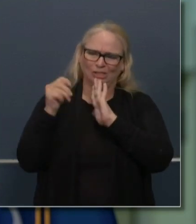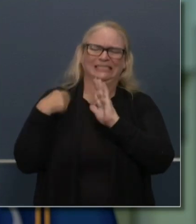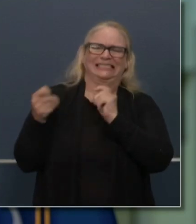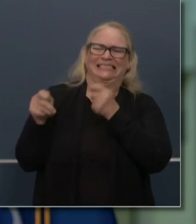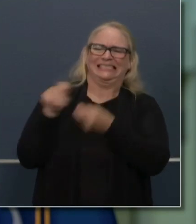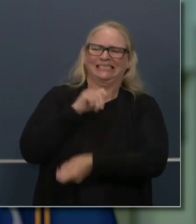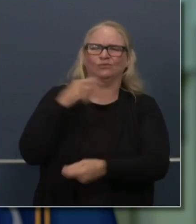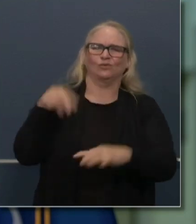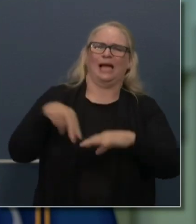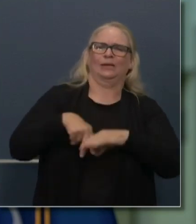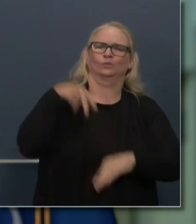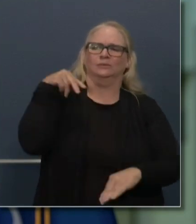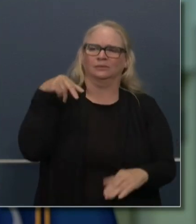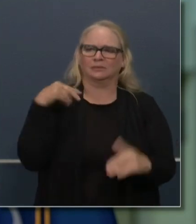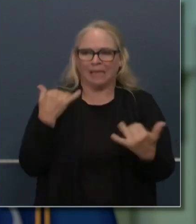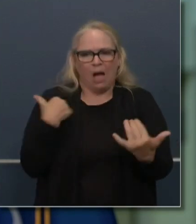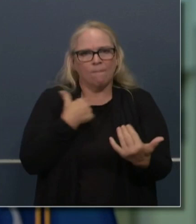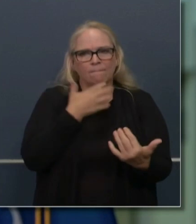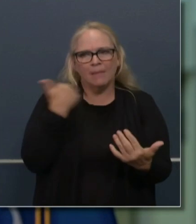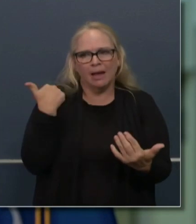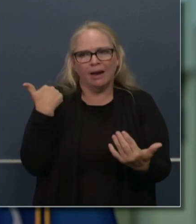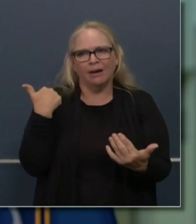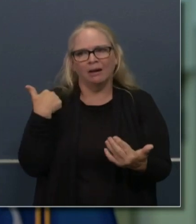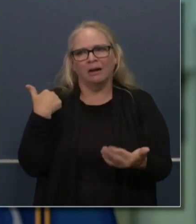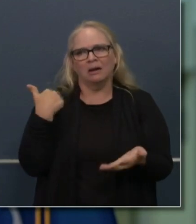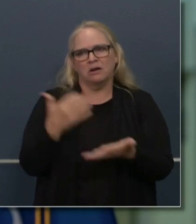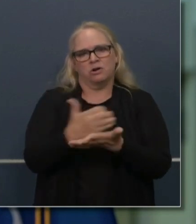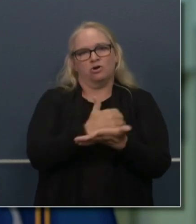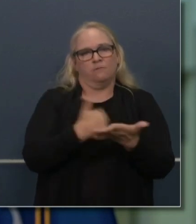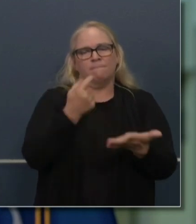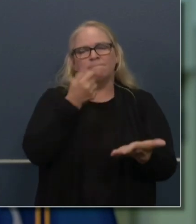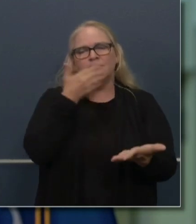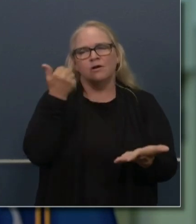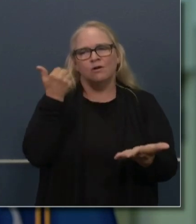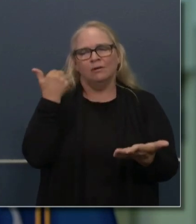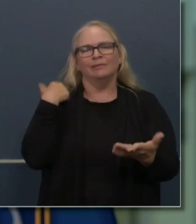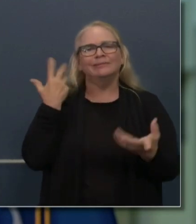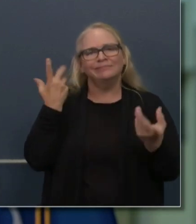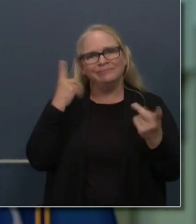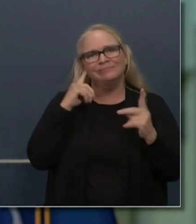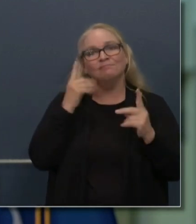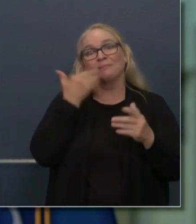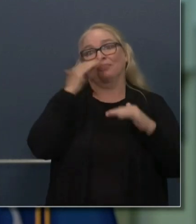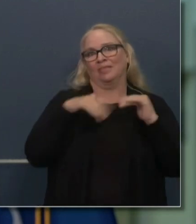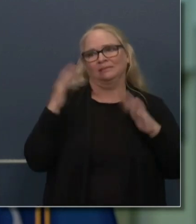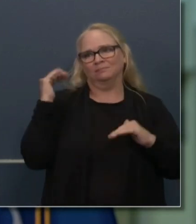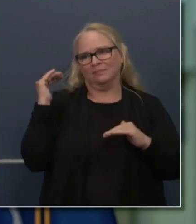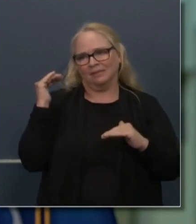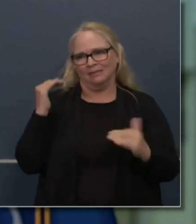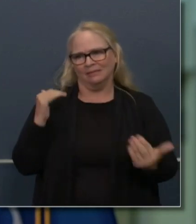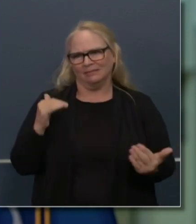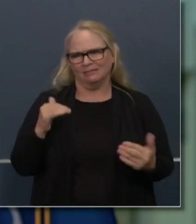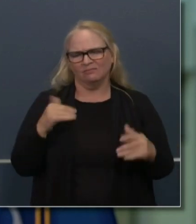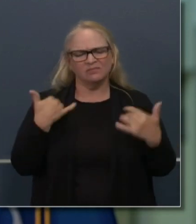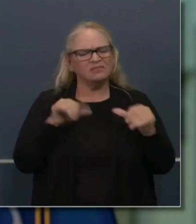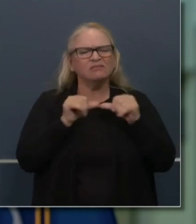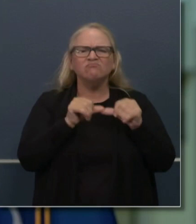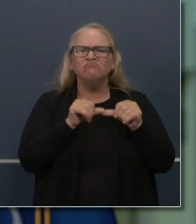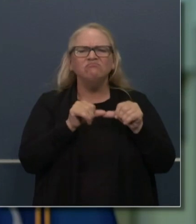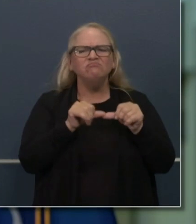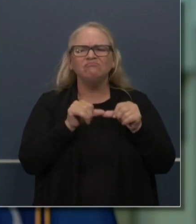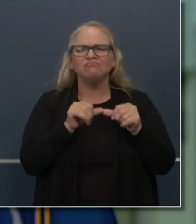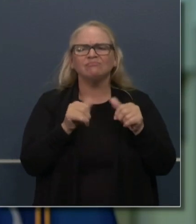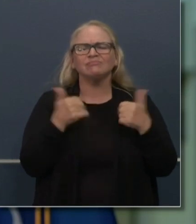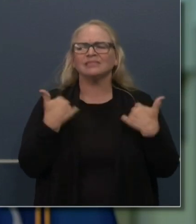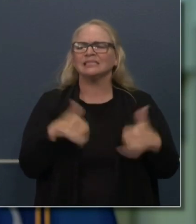news that appears, at least for the moment, to be a little better than we had anticipated. We continue to be doing work all up and down